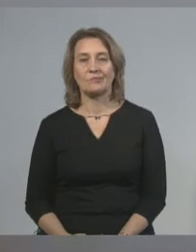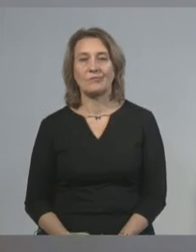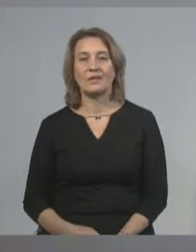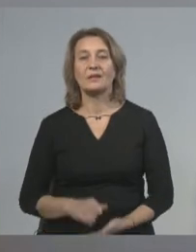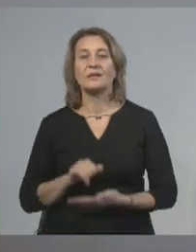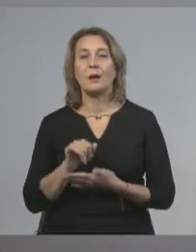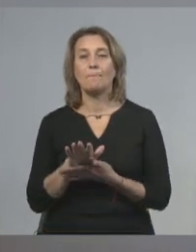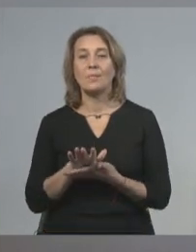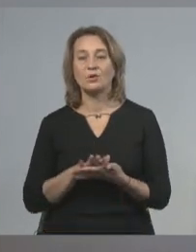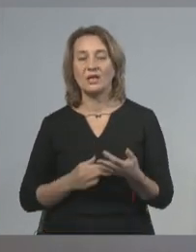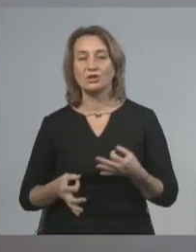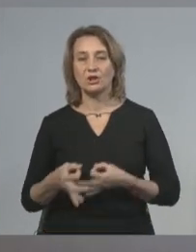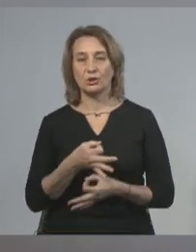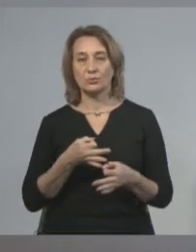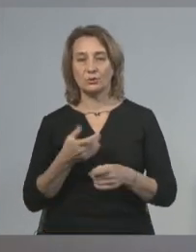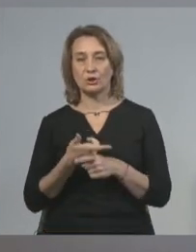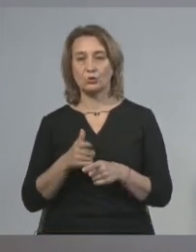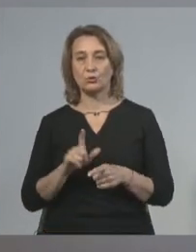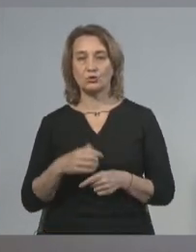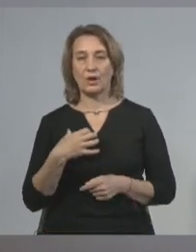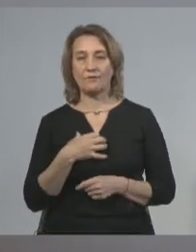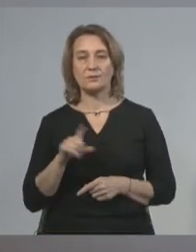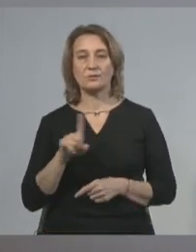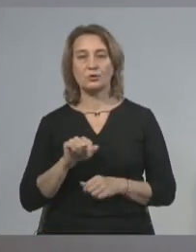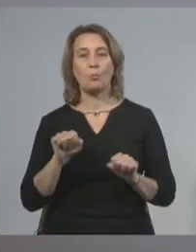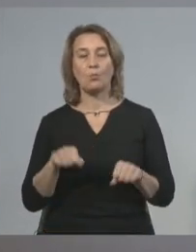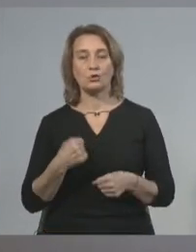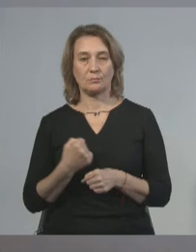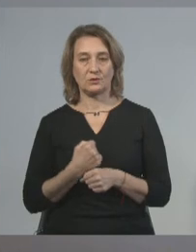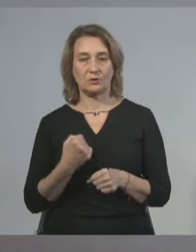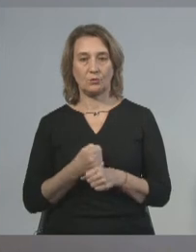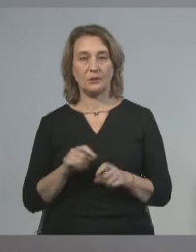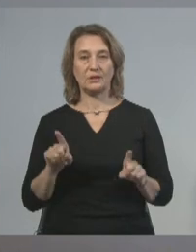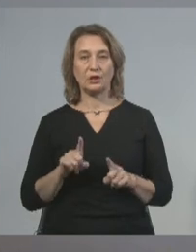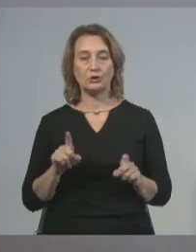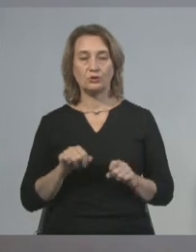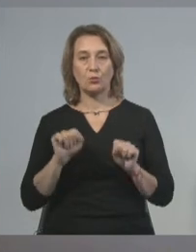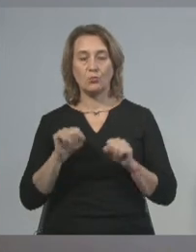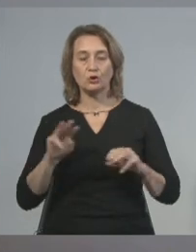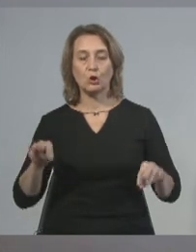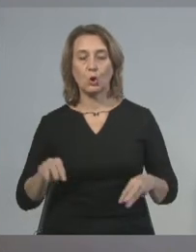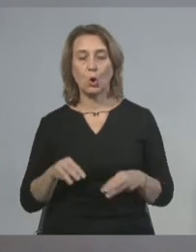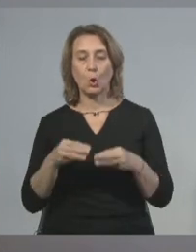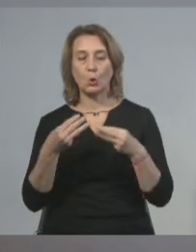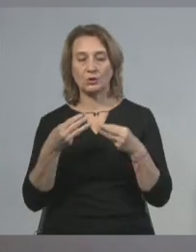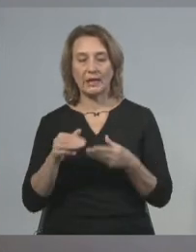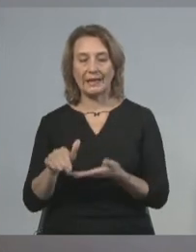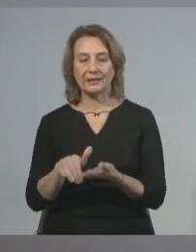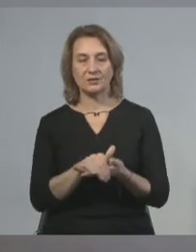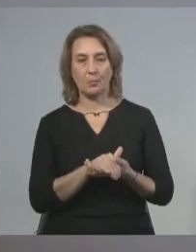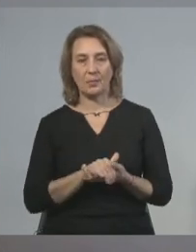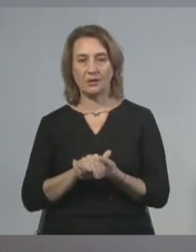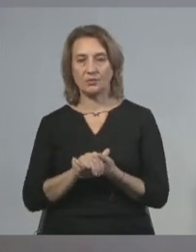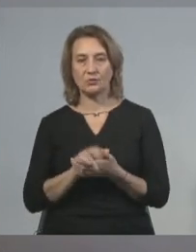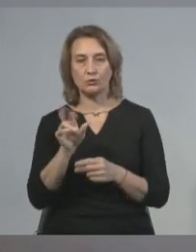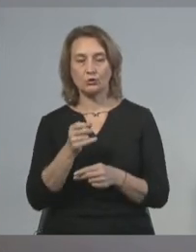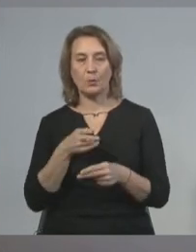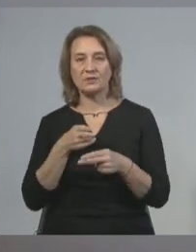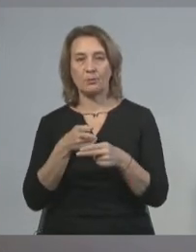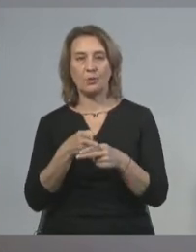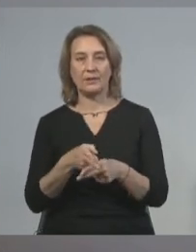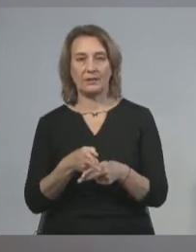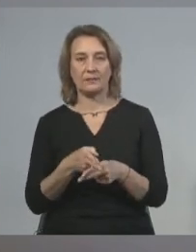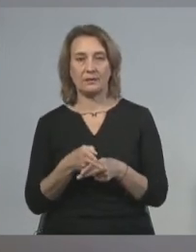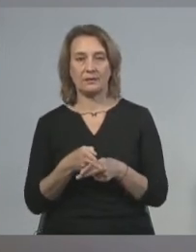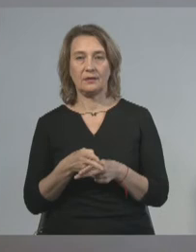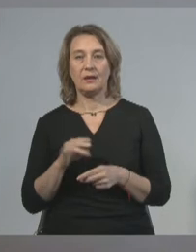communities such as bloggers uh influencers could do in preventing and advocating for uh better